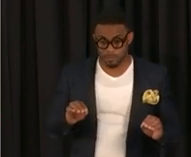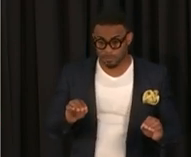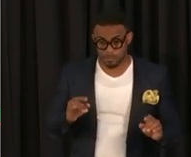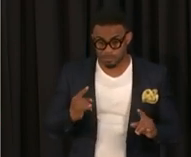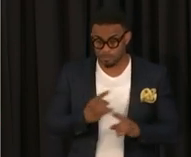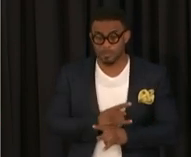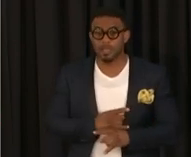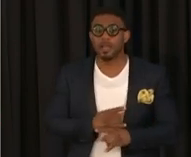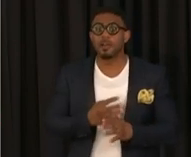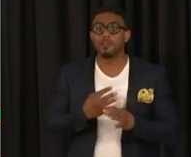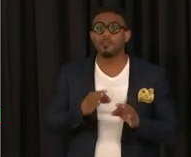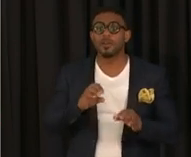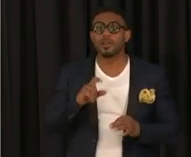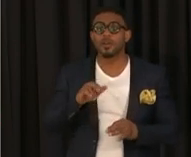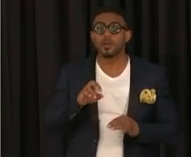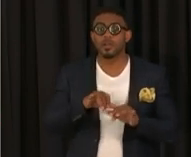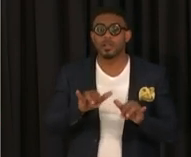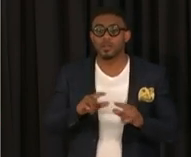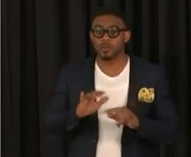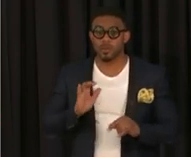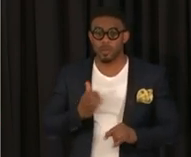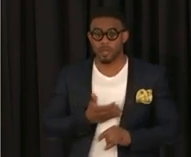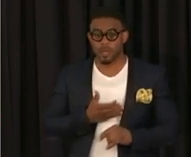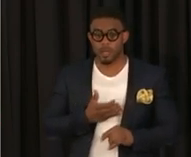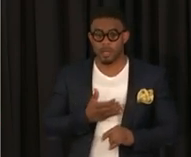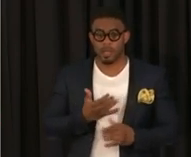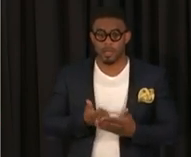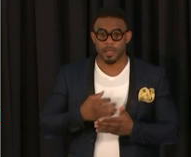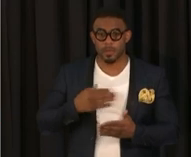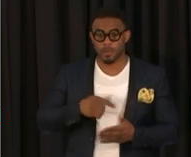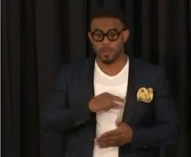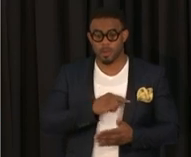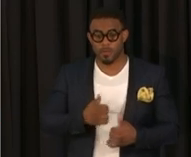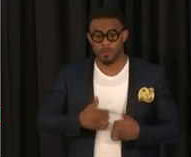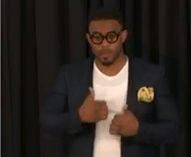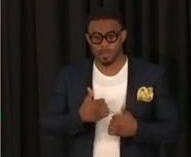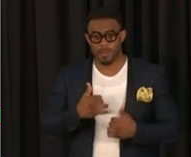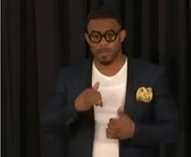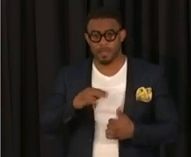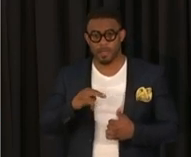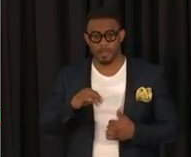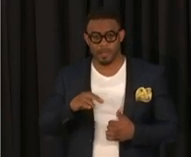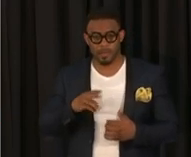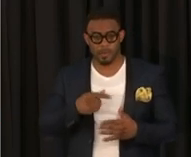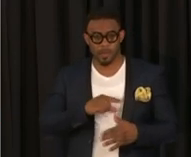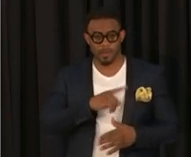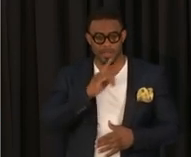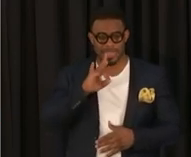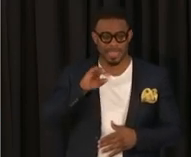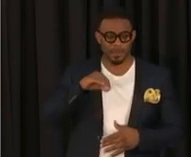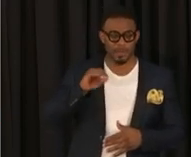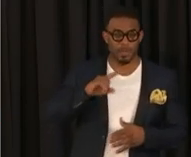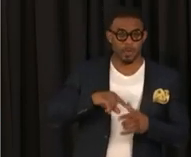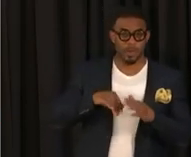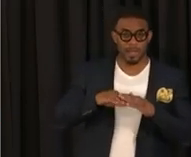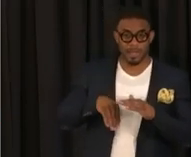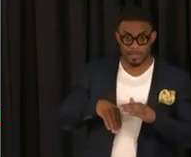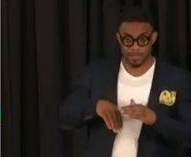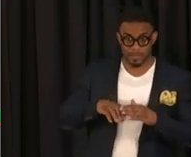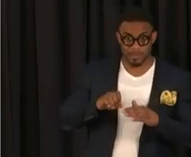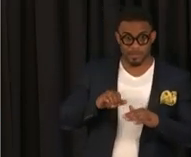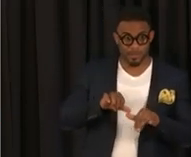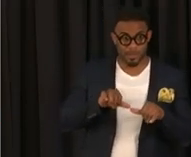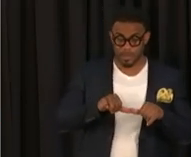gimmicks whatsoever, free solar systems to our income-qualified residents. And the income qualification there is 80% or